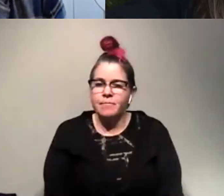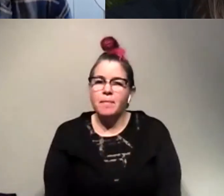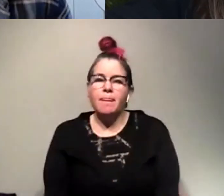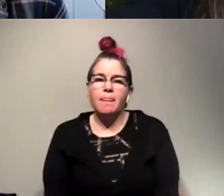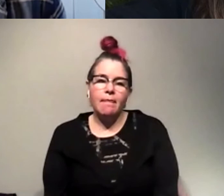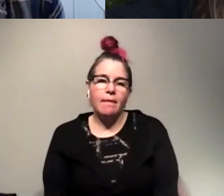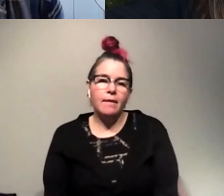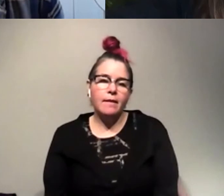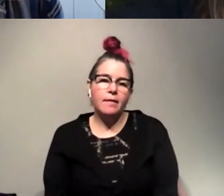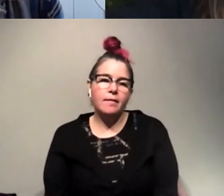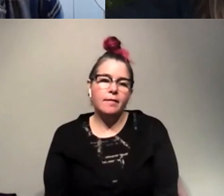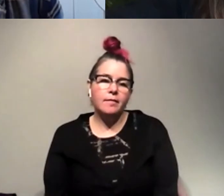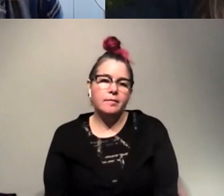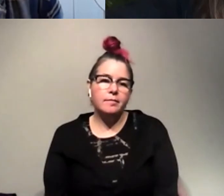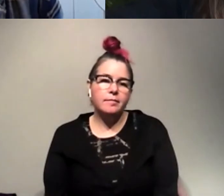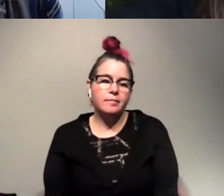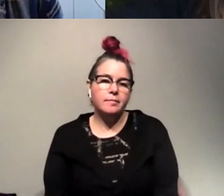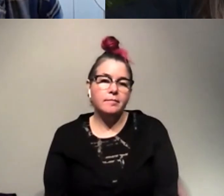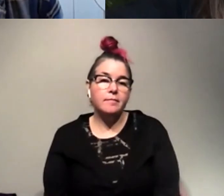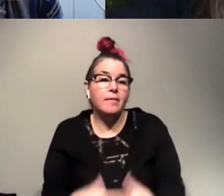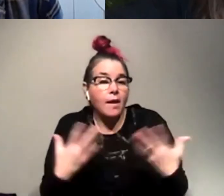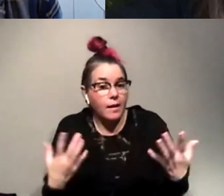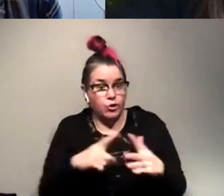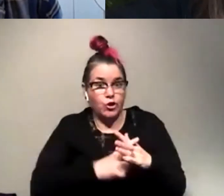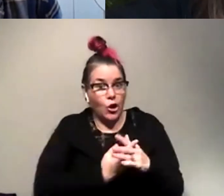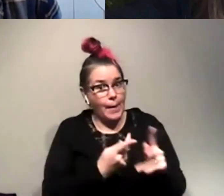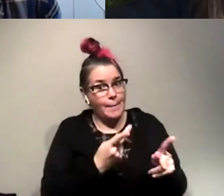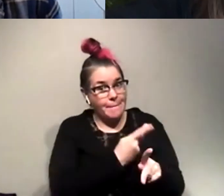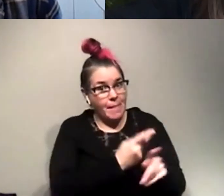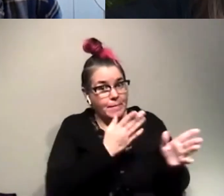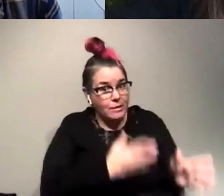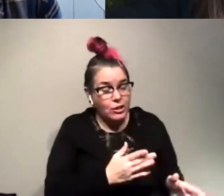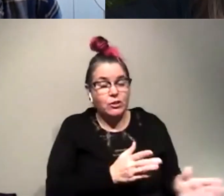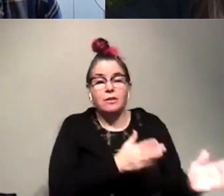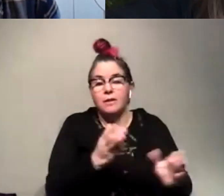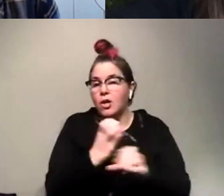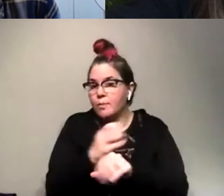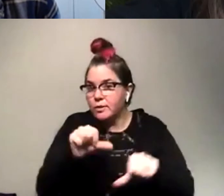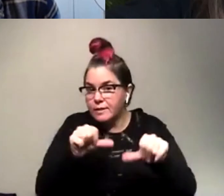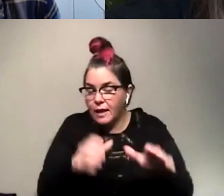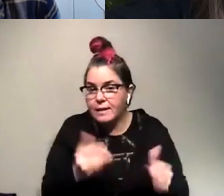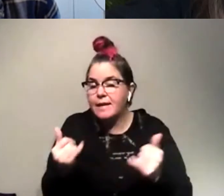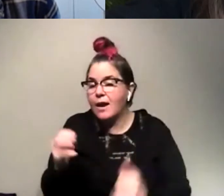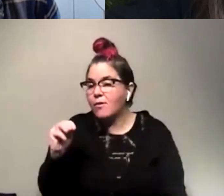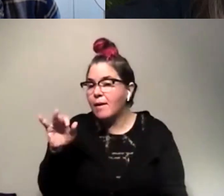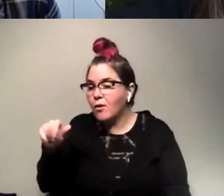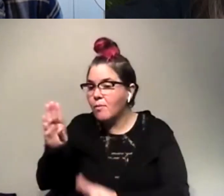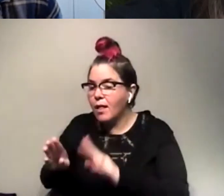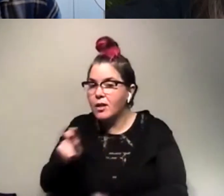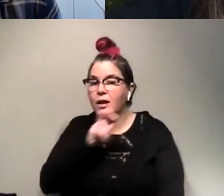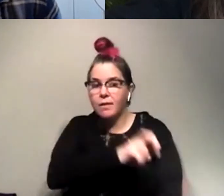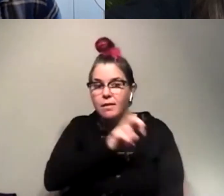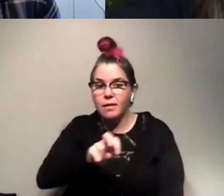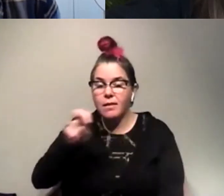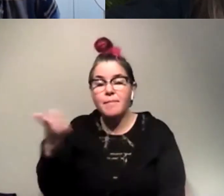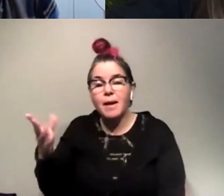And this is part of why, I was a mathematician, and then I was a computer scientist, and now I'm a microbiologist and maybe an